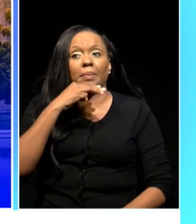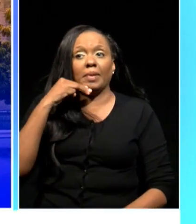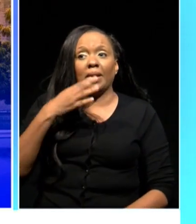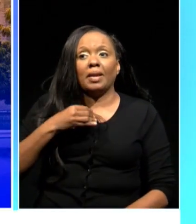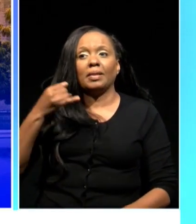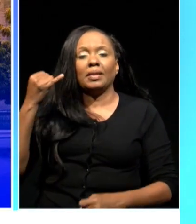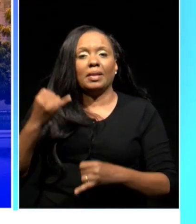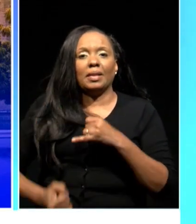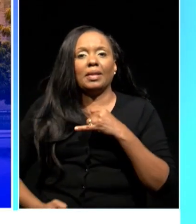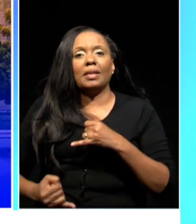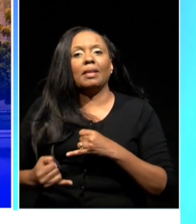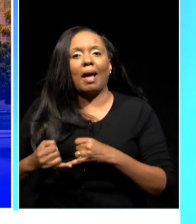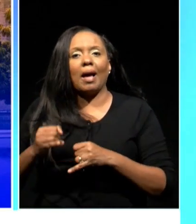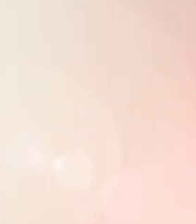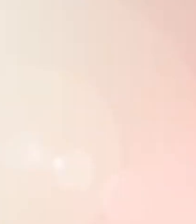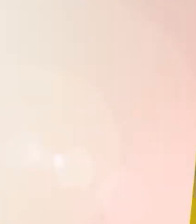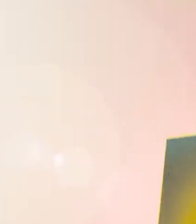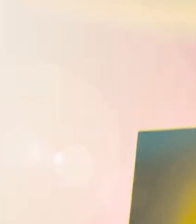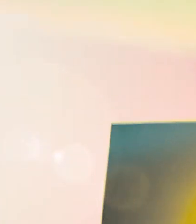this is her last term.